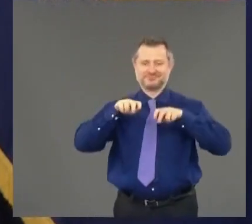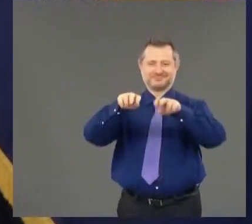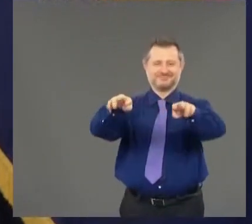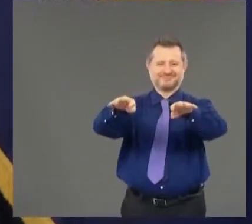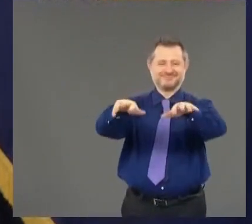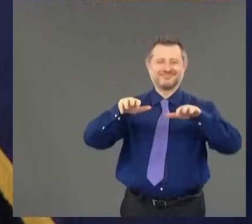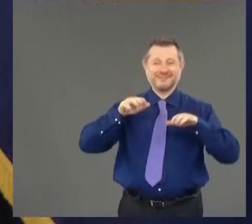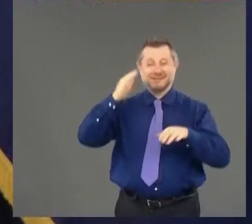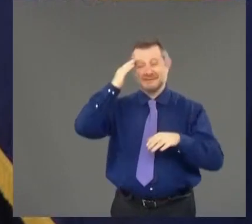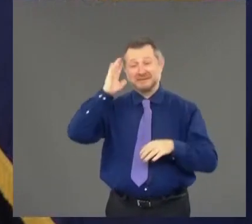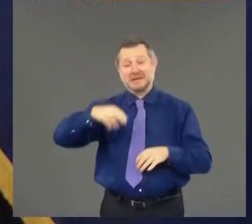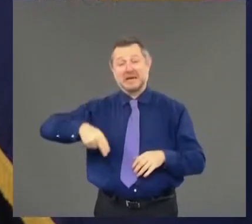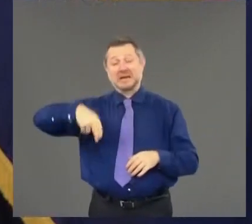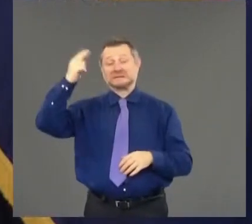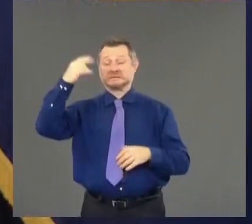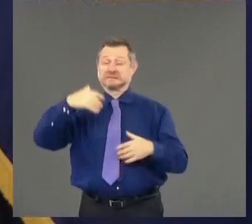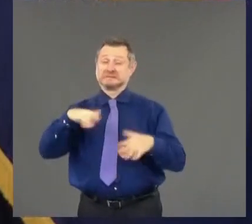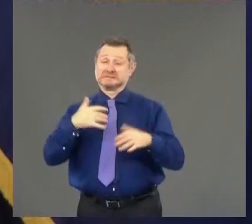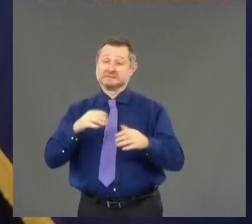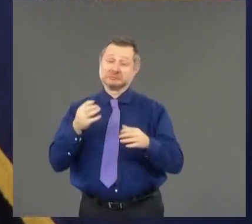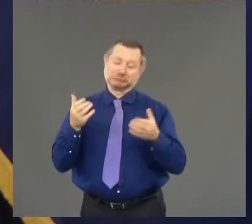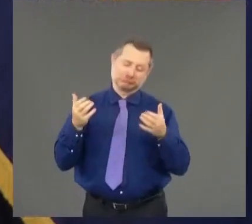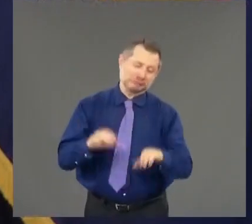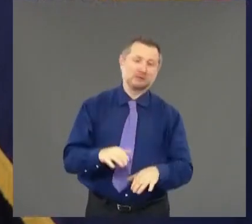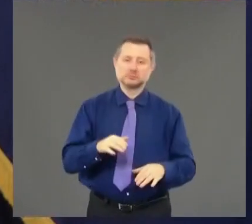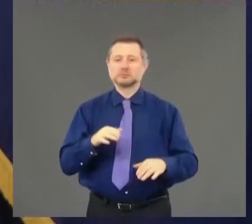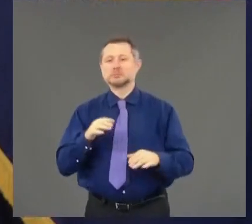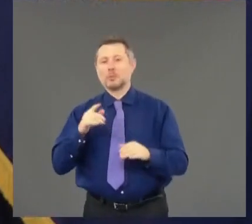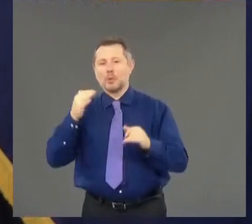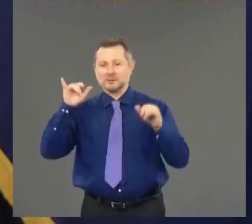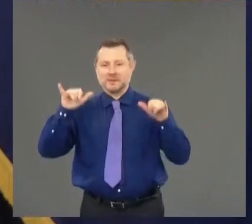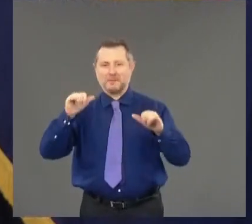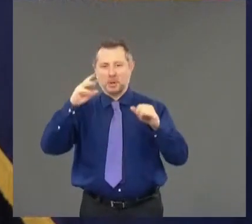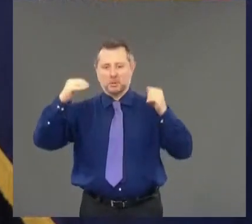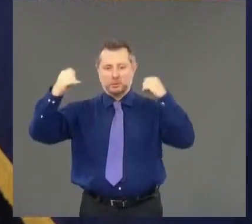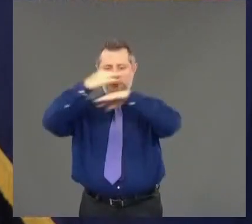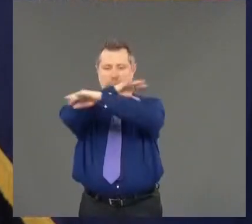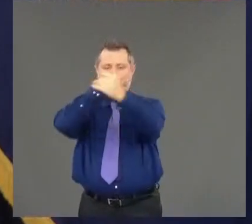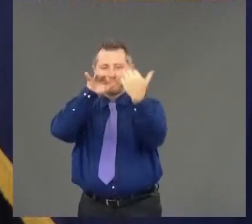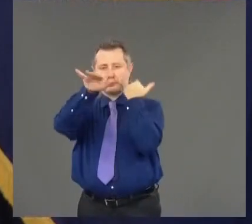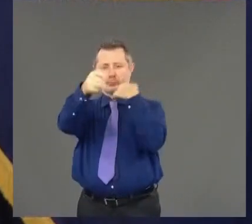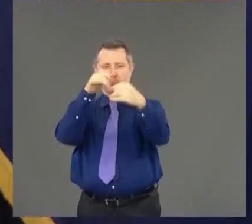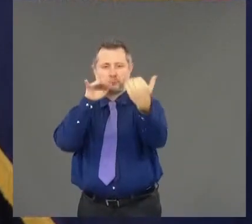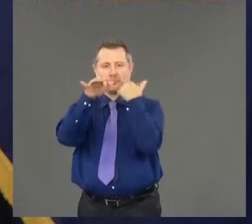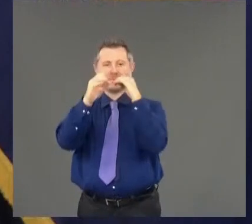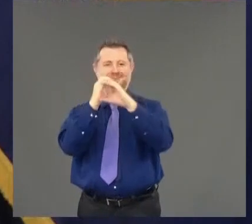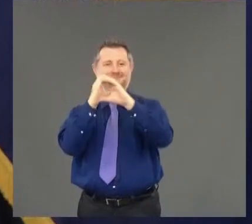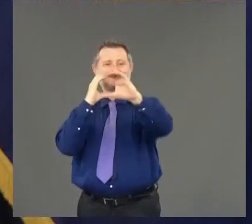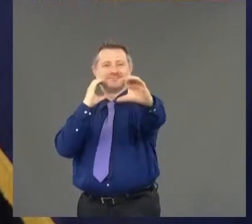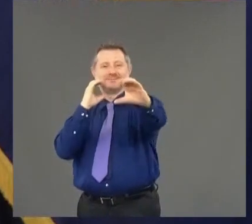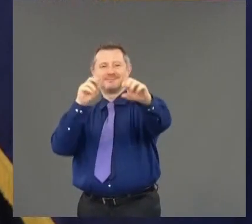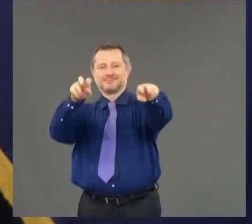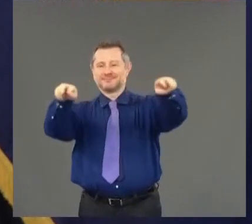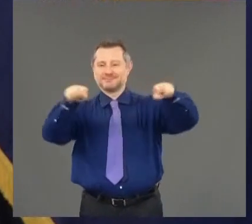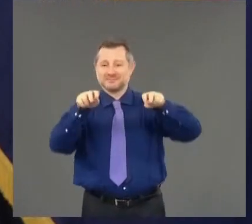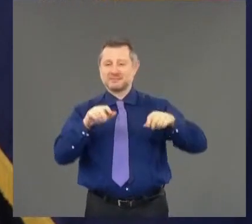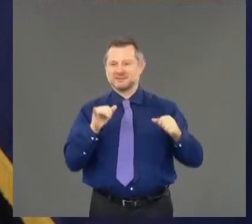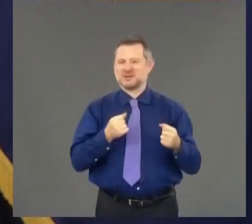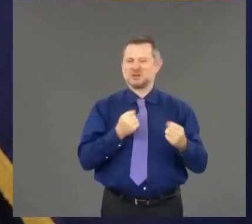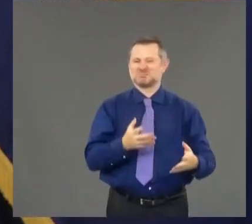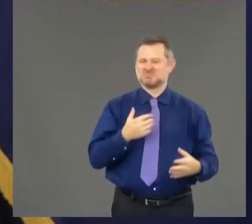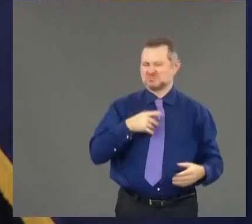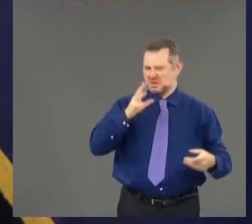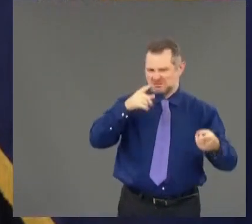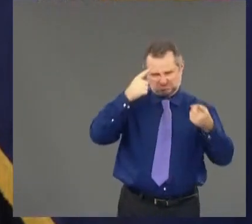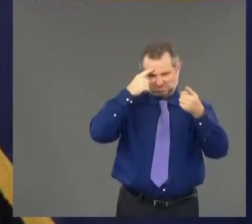the air. So if there's something in the air and you're recirculating the air, that's a problem. So I agree, I wouldn't use the